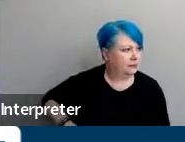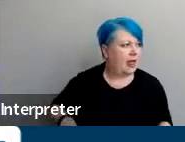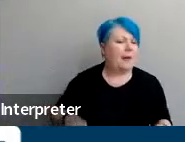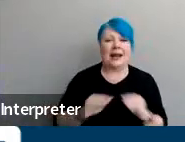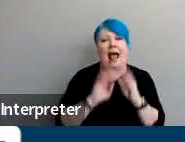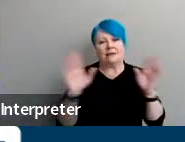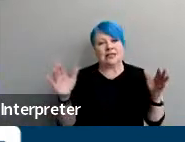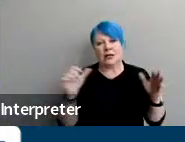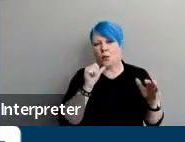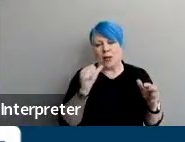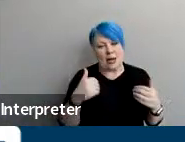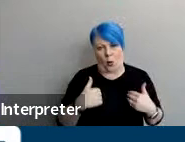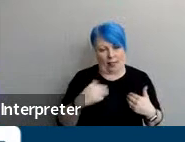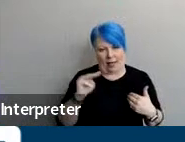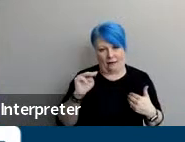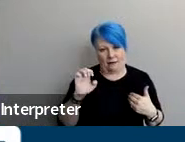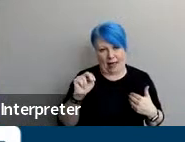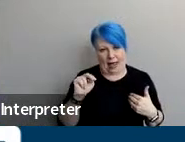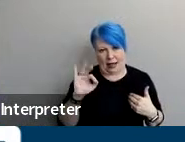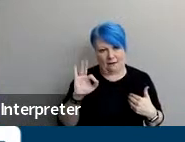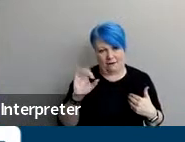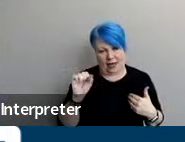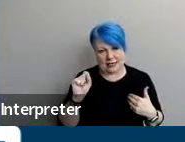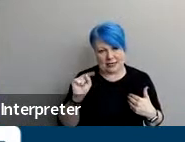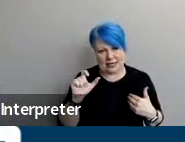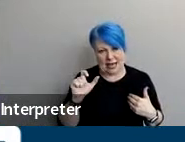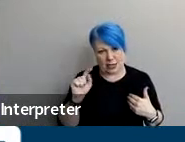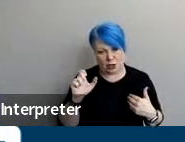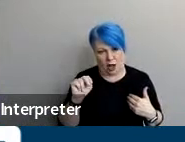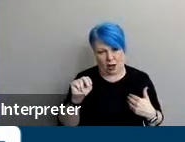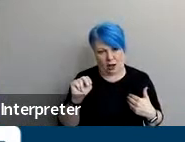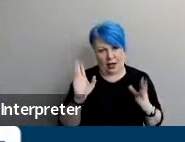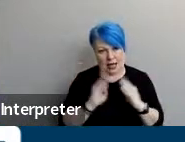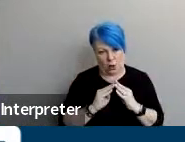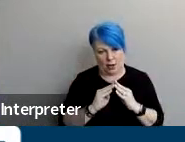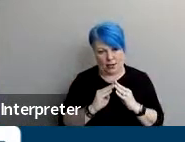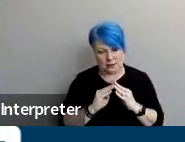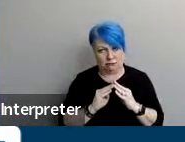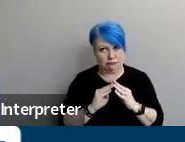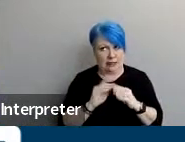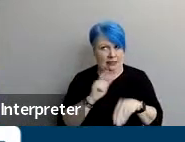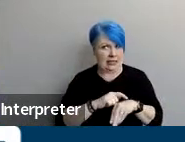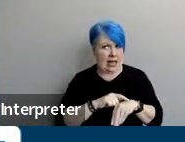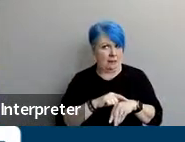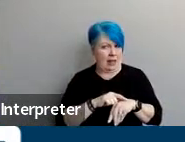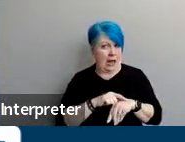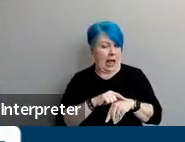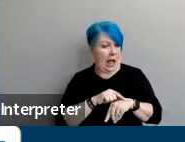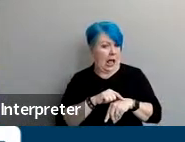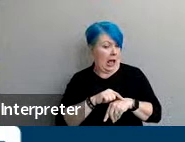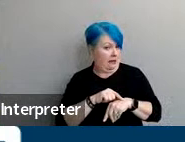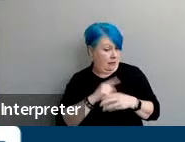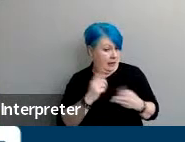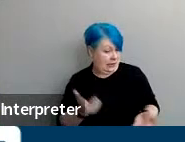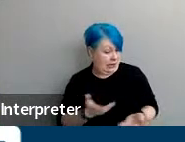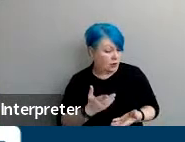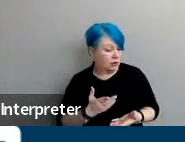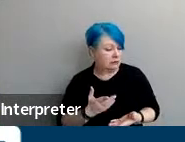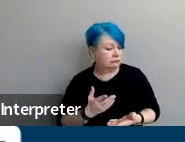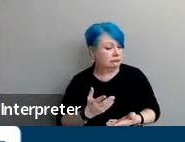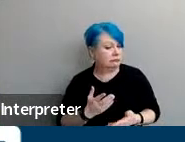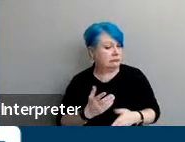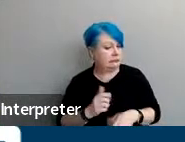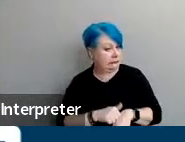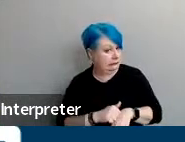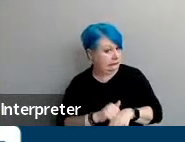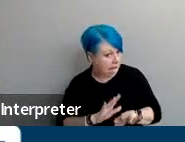because I've been here, thankfully. But I think hearing that comment, I think